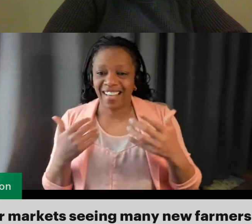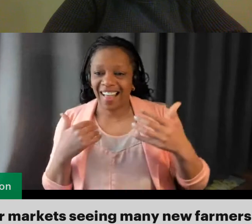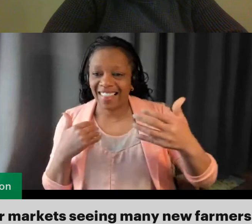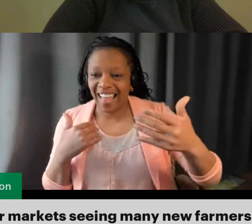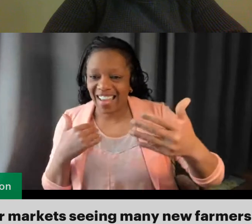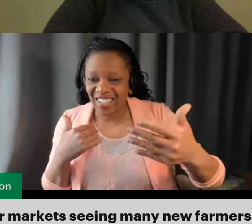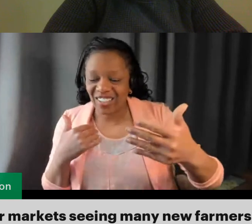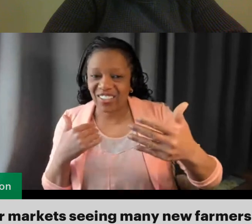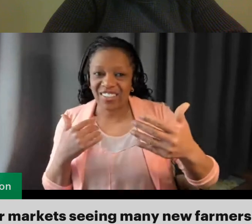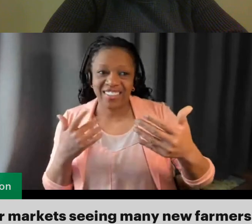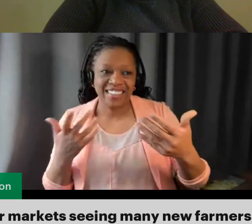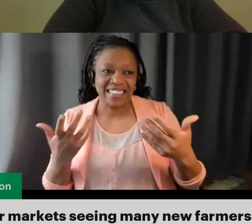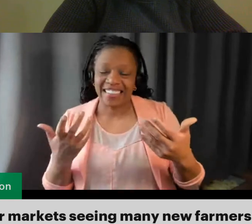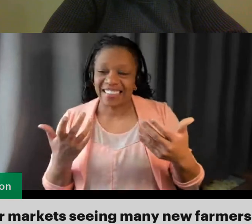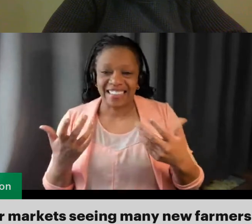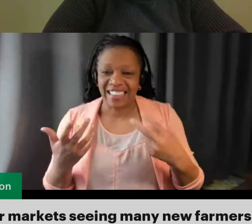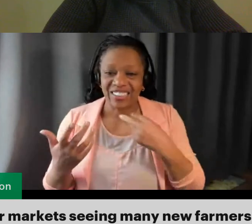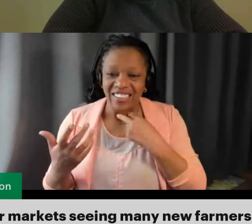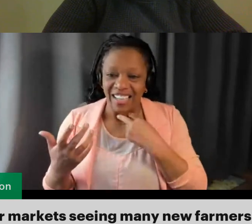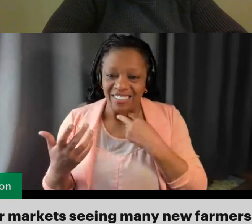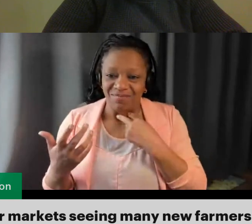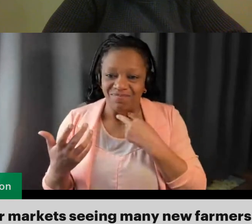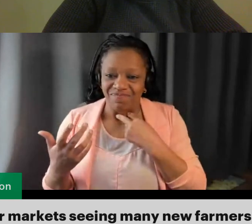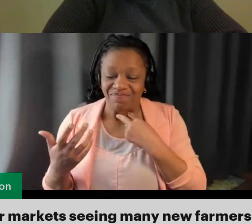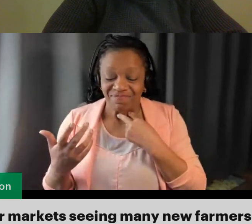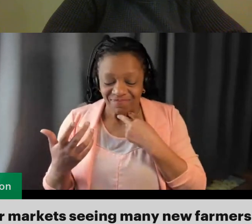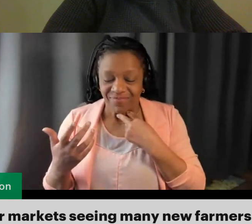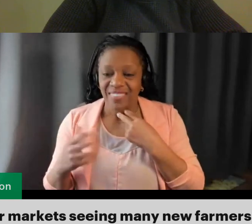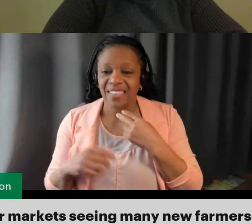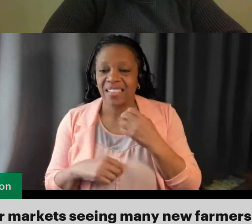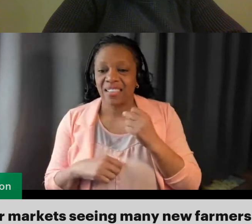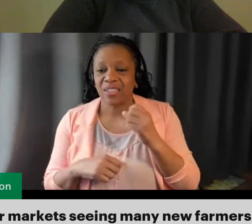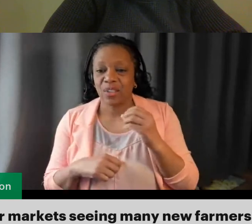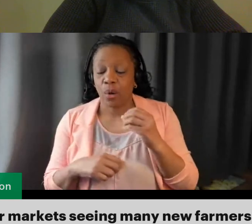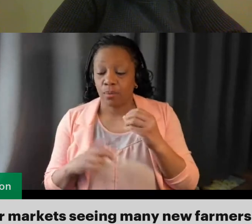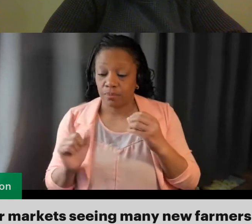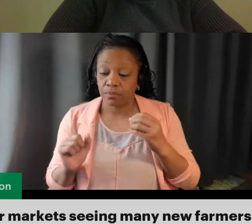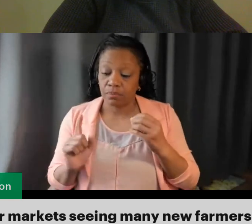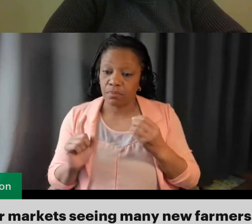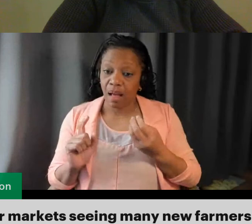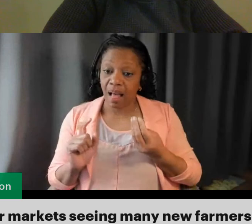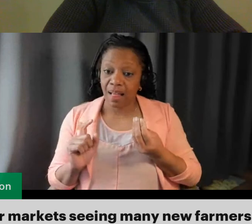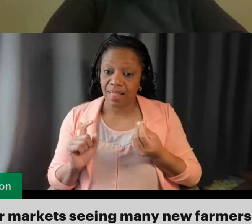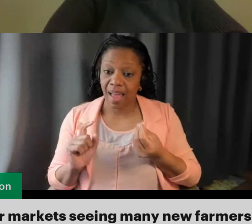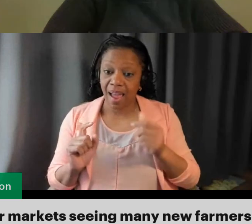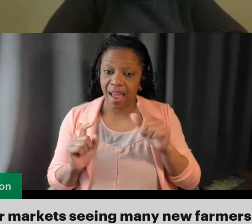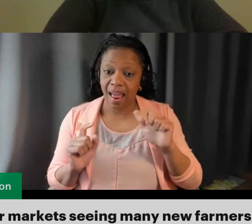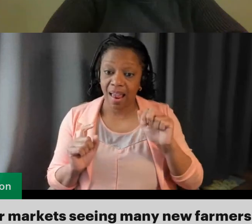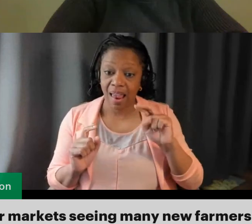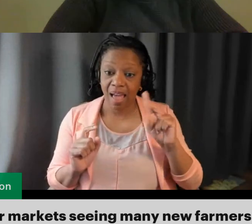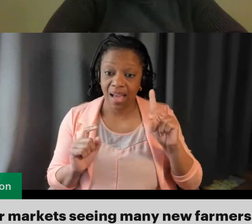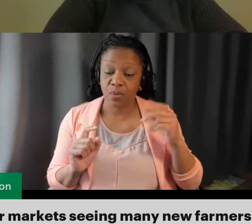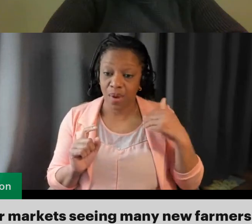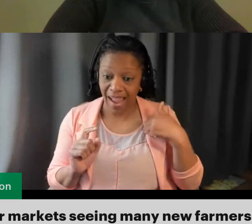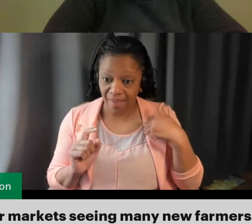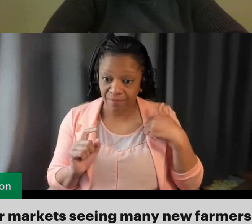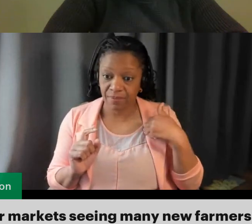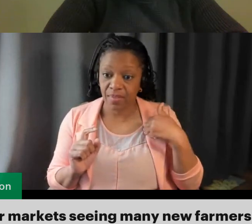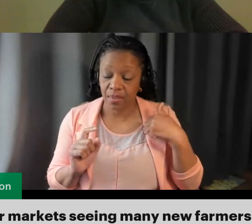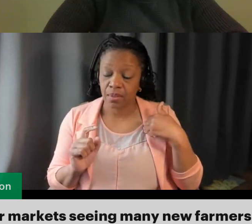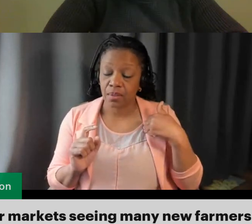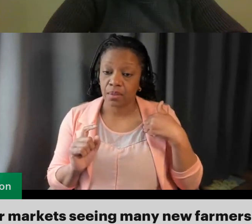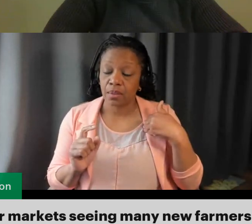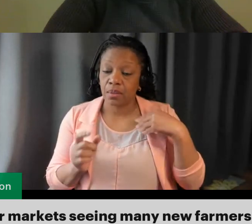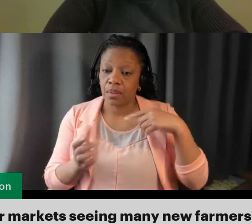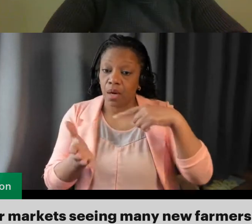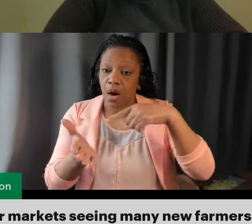corners that they can't get out of. And we have the land that is available at an affordable price will take years